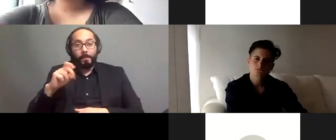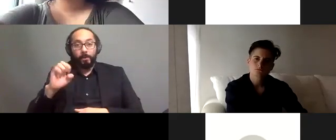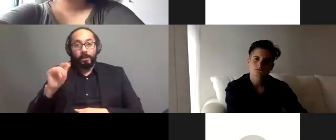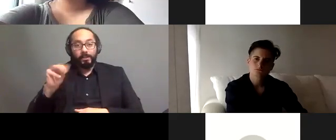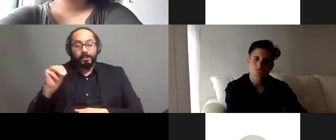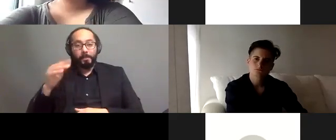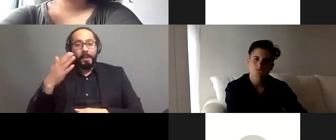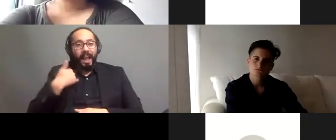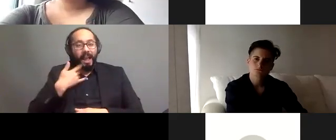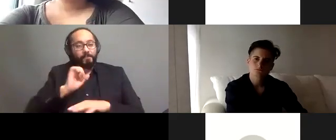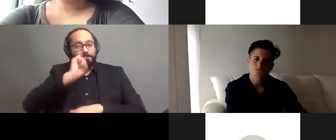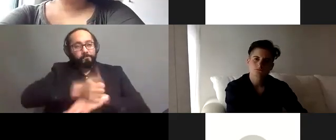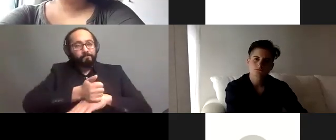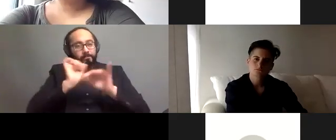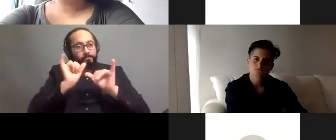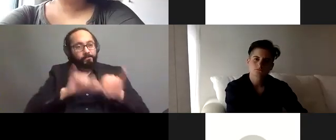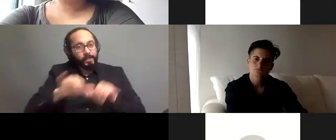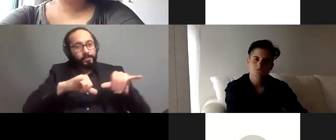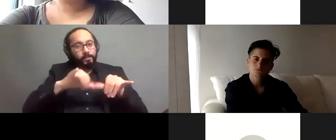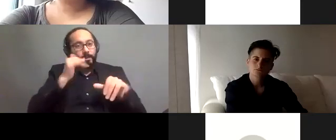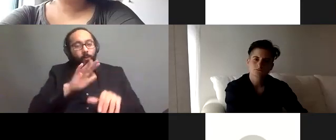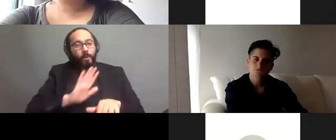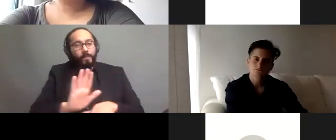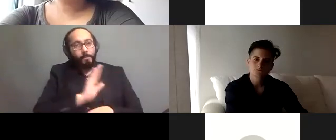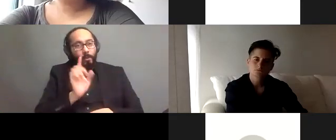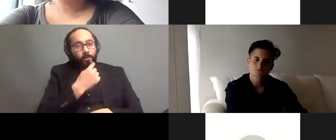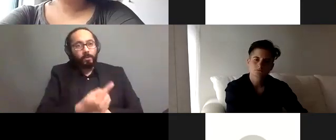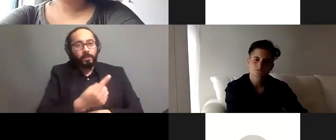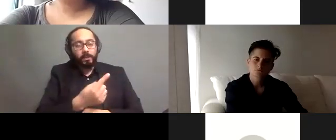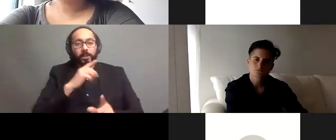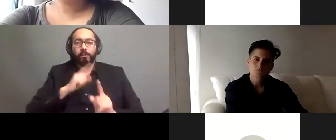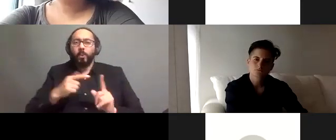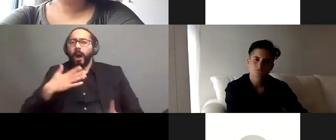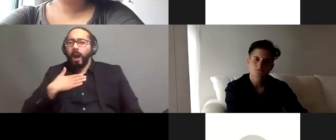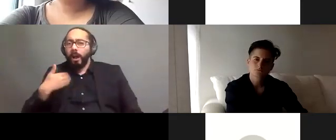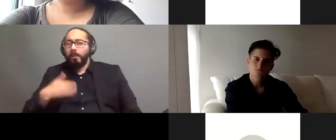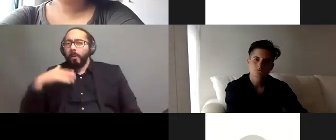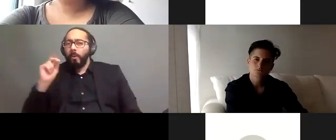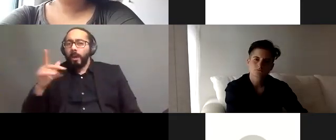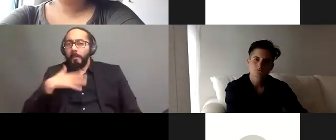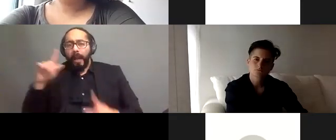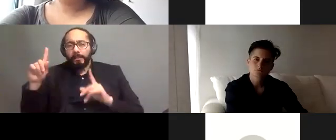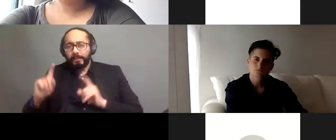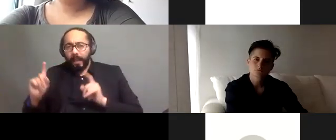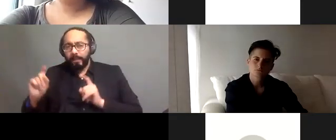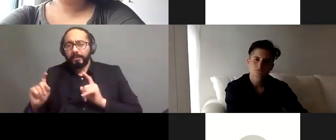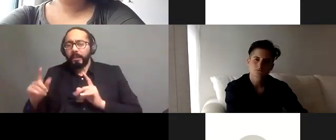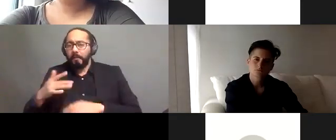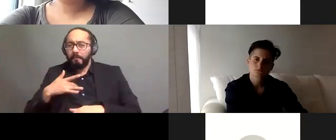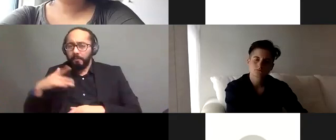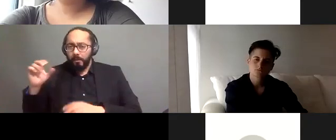Because although I was okay with like testing in the first place, my doubt and